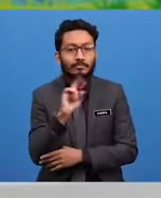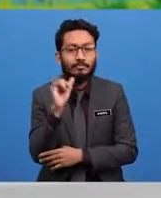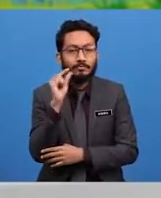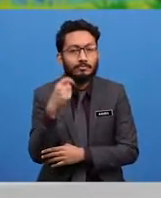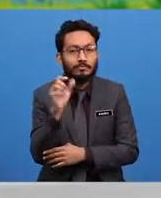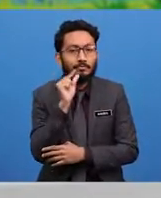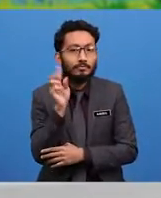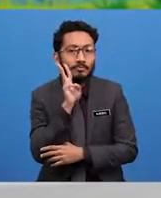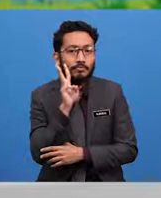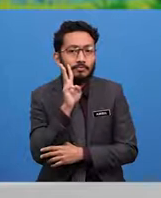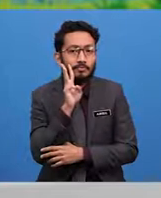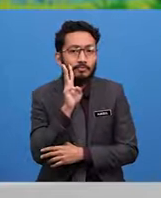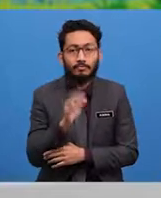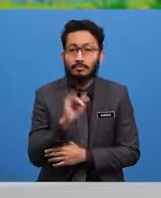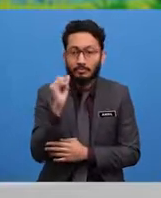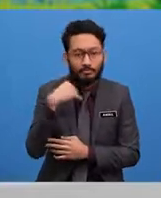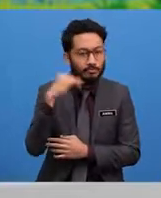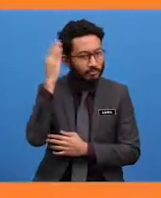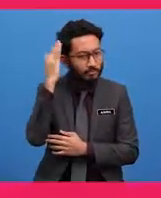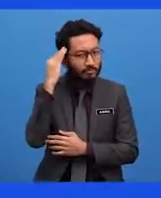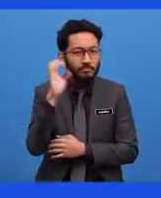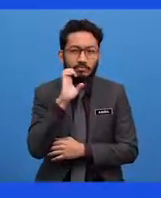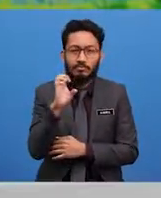I thought she came here first.